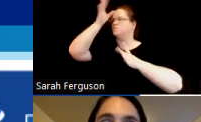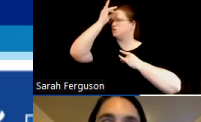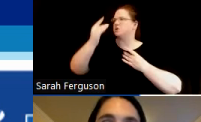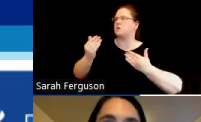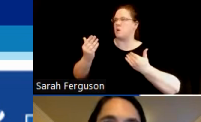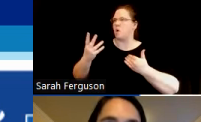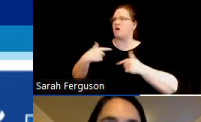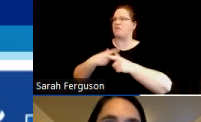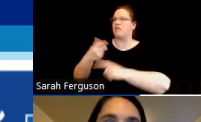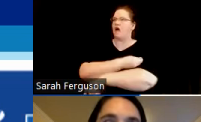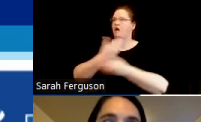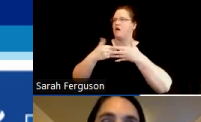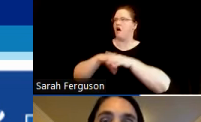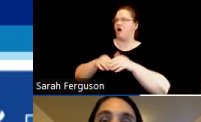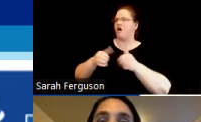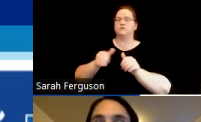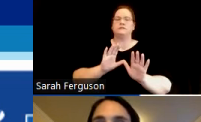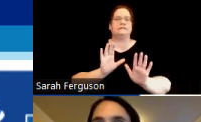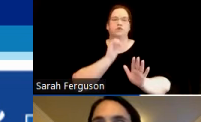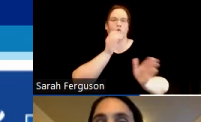what we're seeing is that